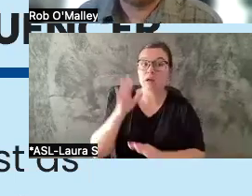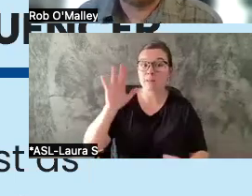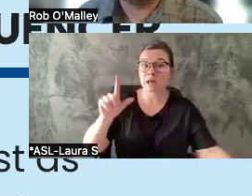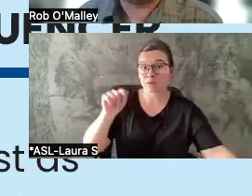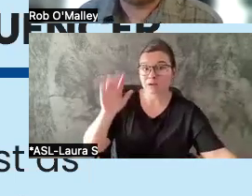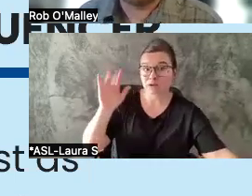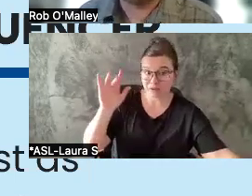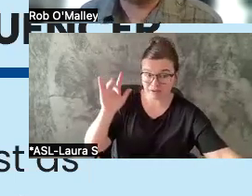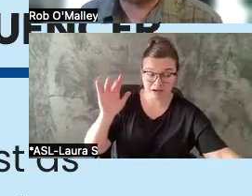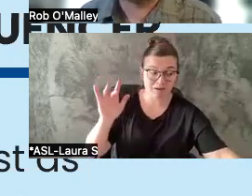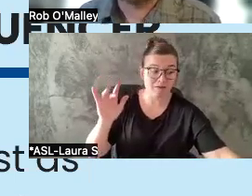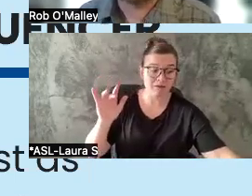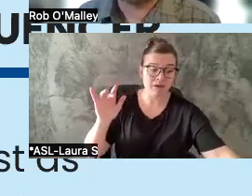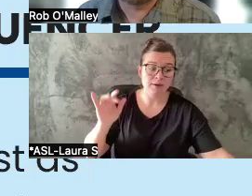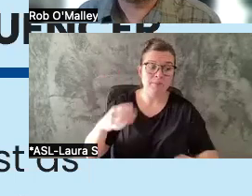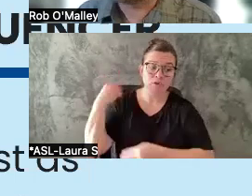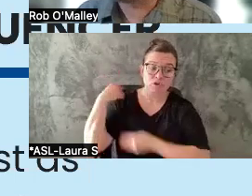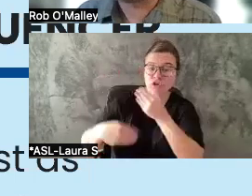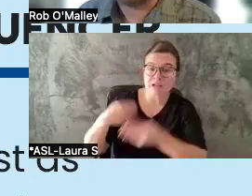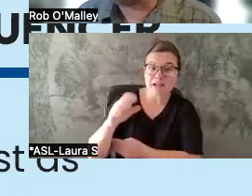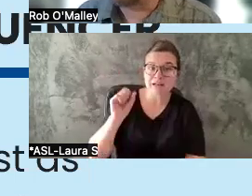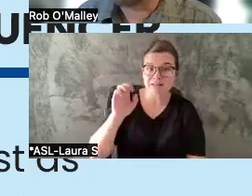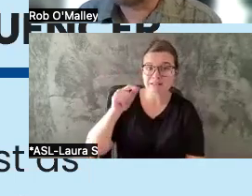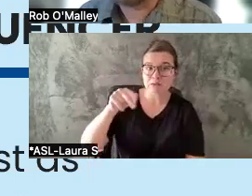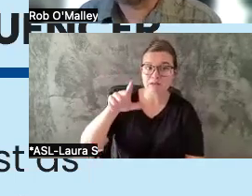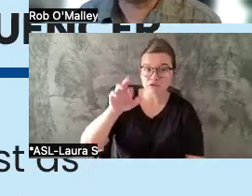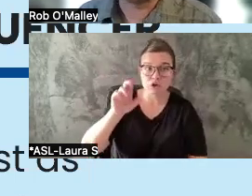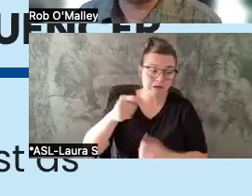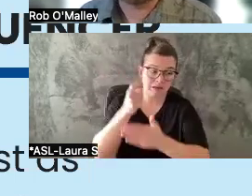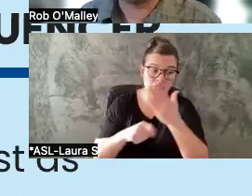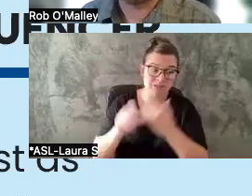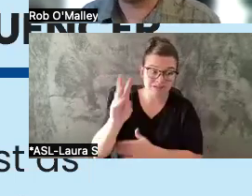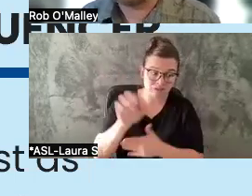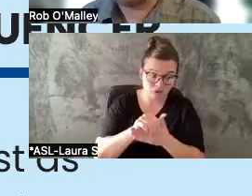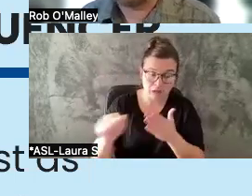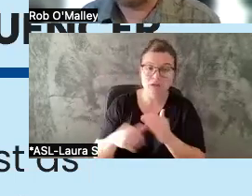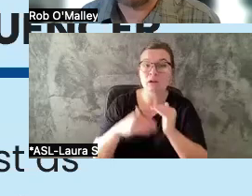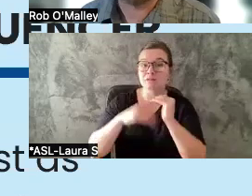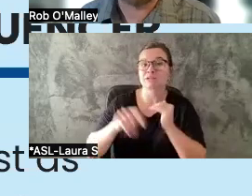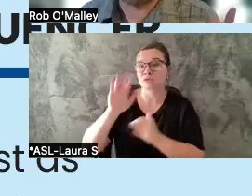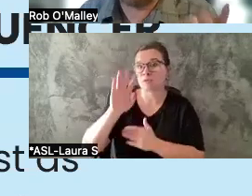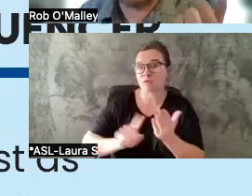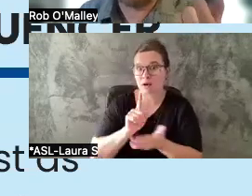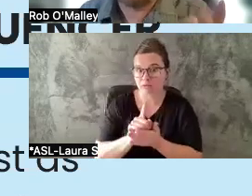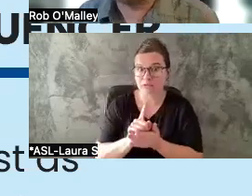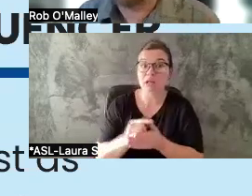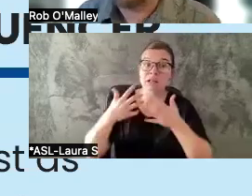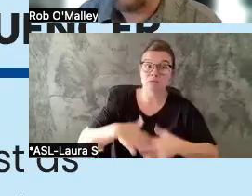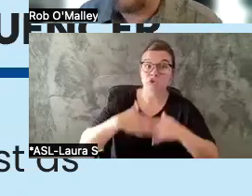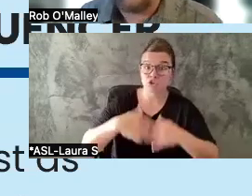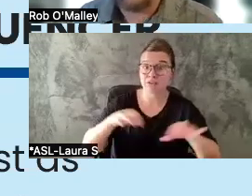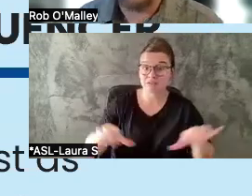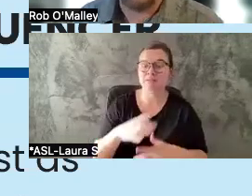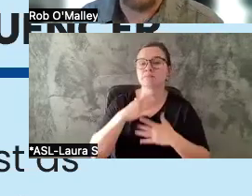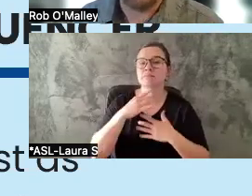2025, um, a genetic sequencer can cost as little as $600 and can be done in less than 24 hours. And the machine that does that is about